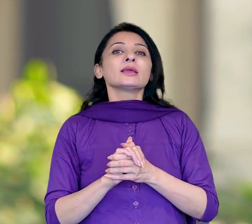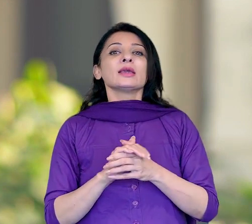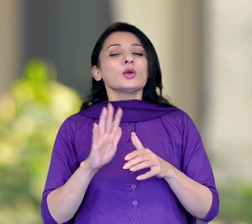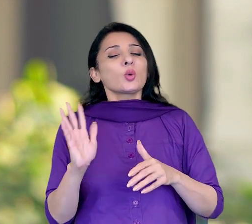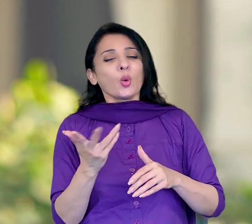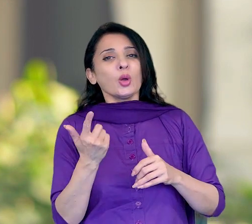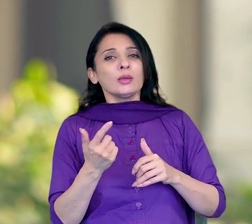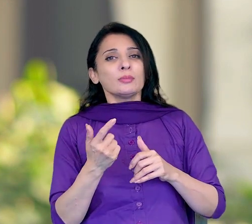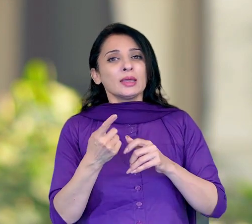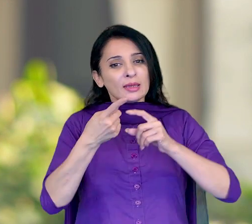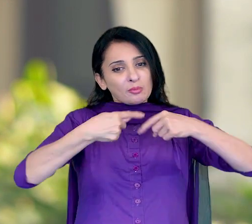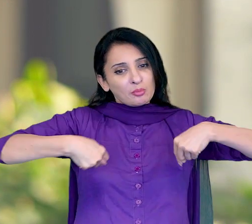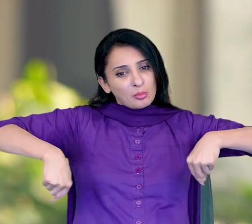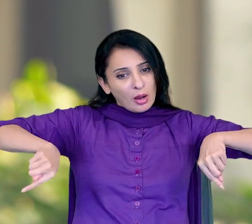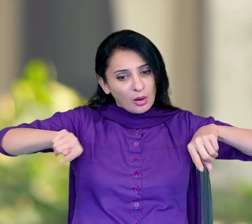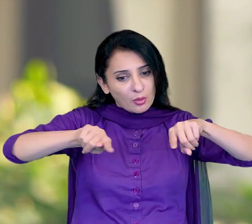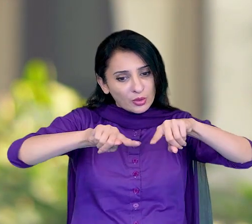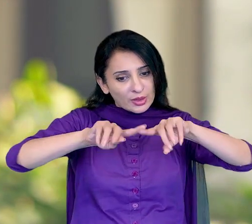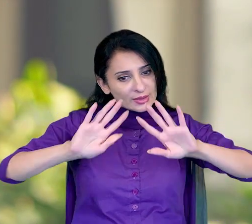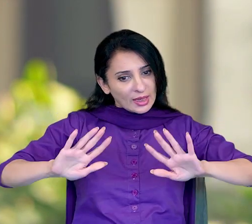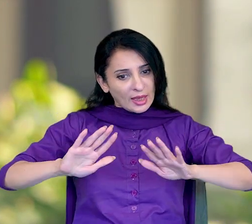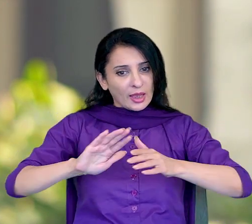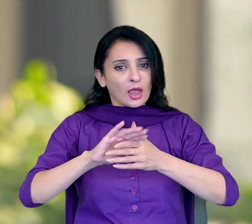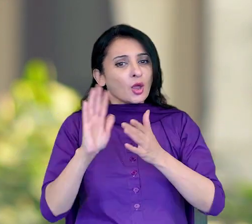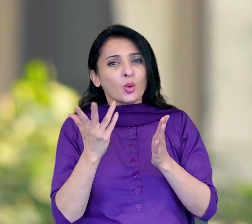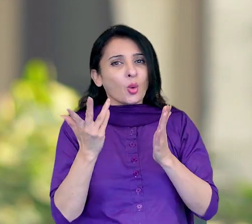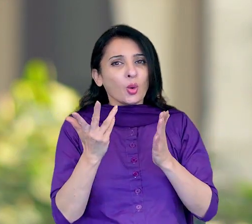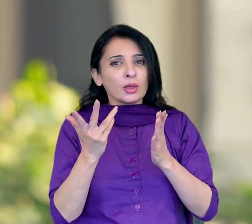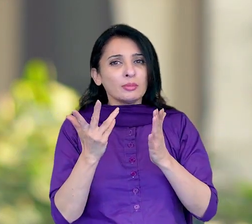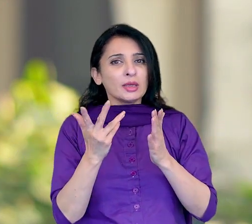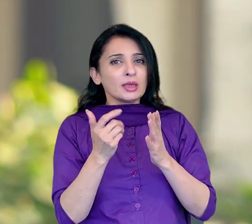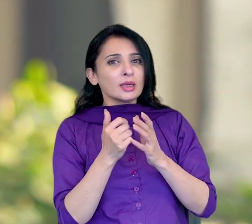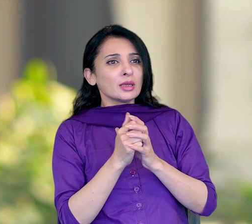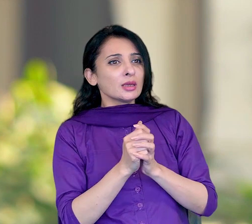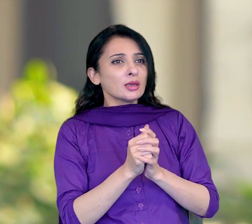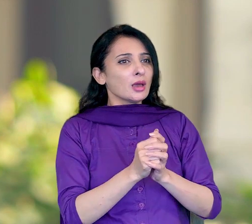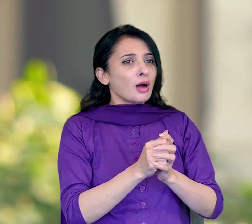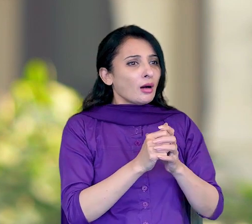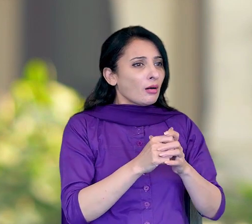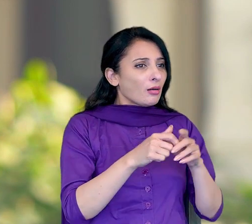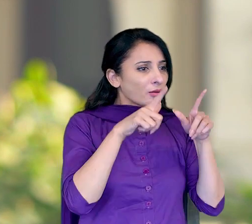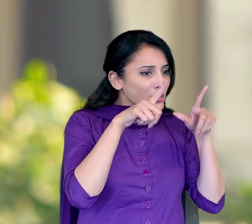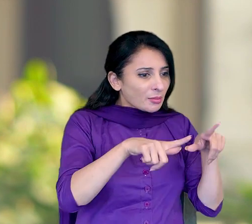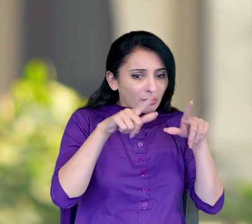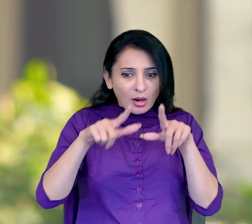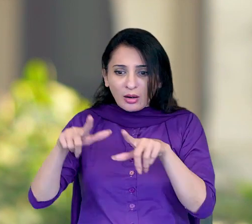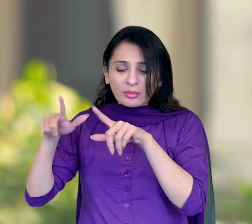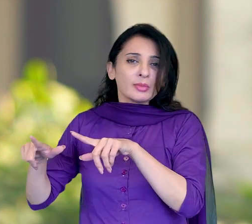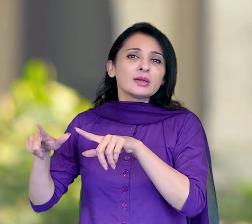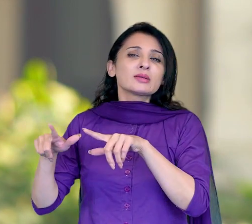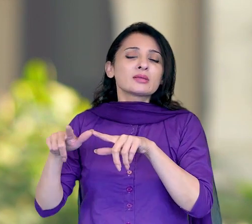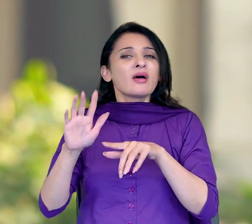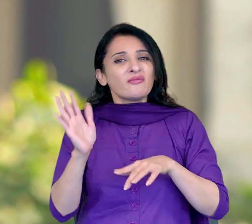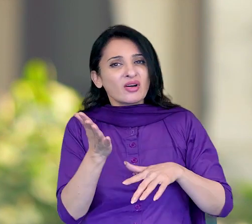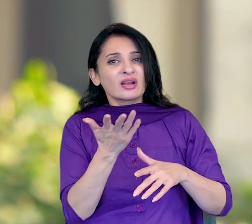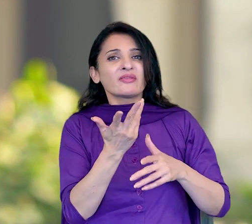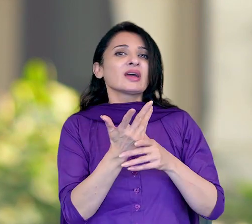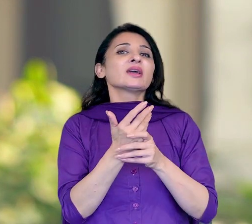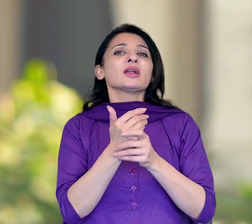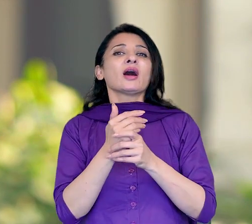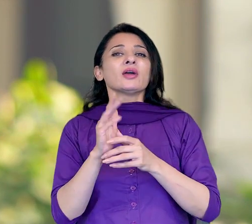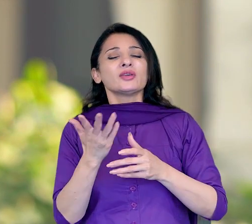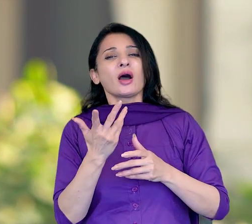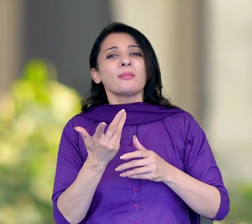defined for the boundaries, for the departments, for the sub-departments, the infrastructure, the way it is